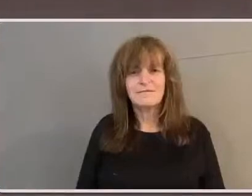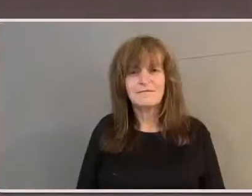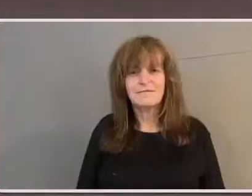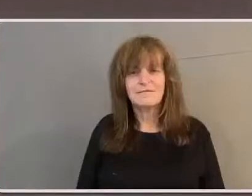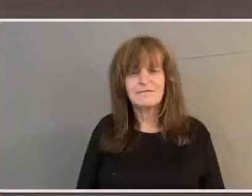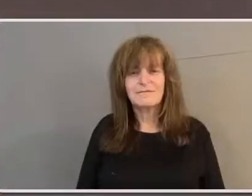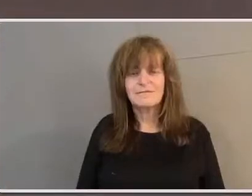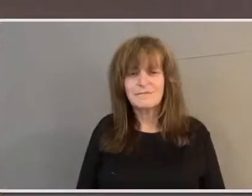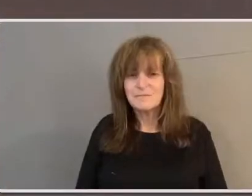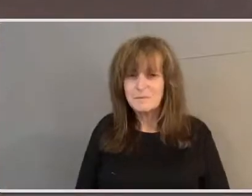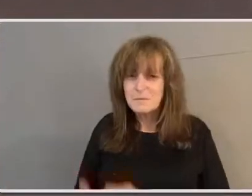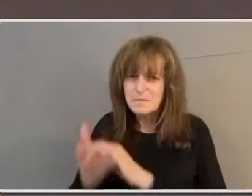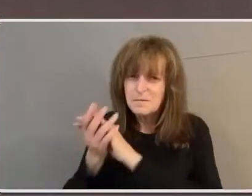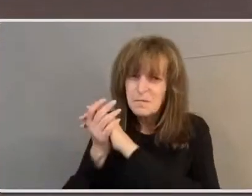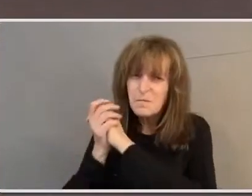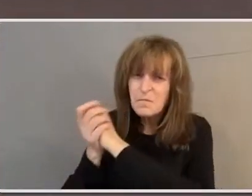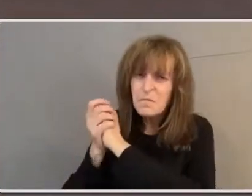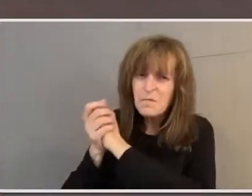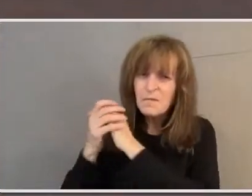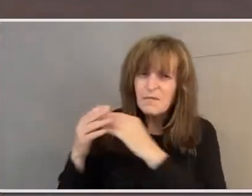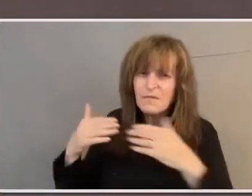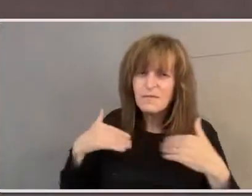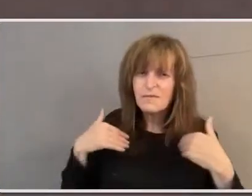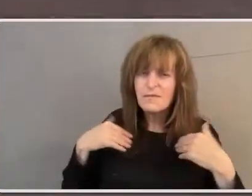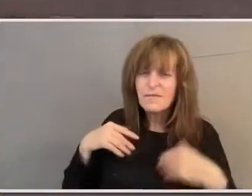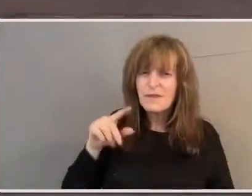Congratulations, Minister Tabolo.